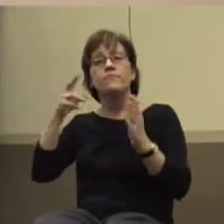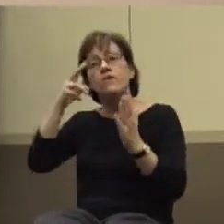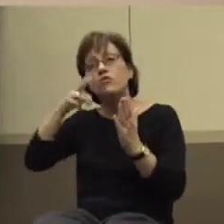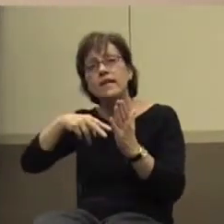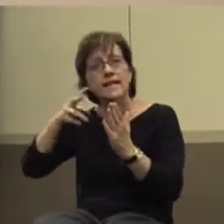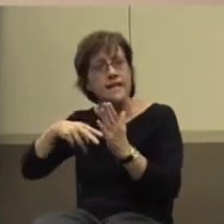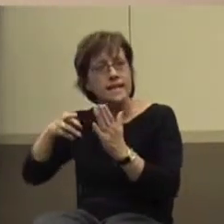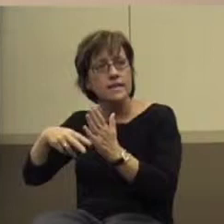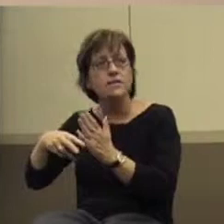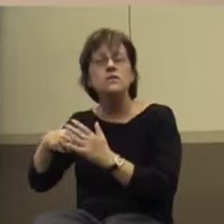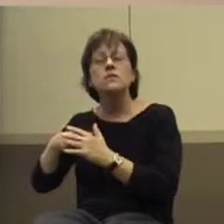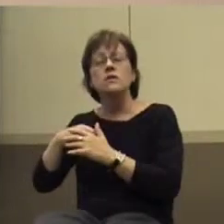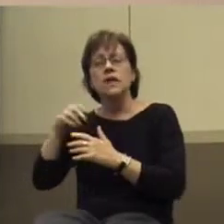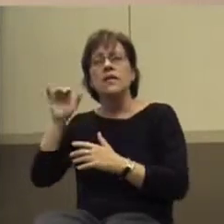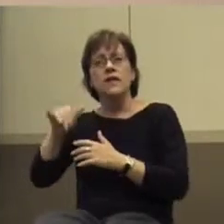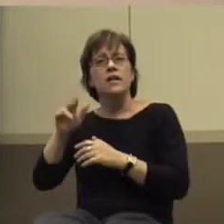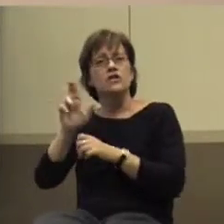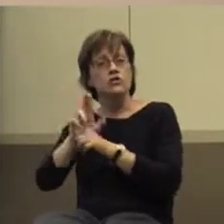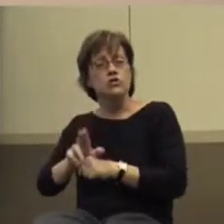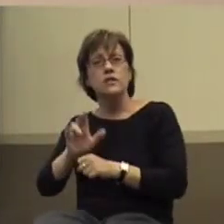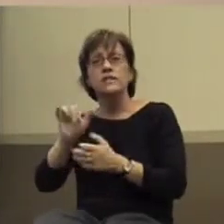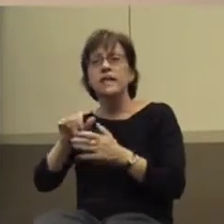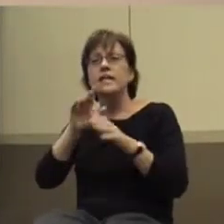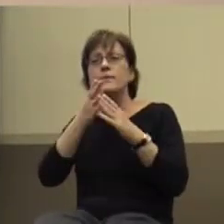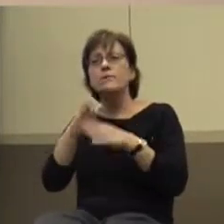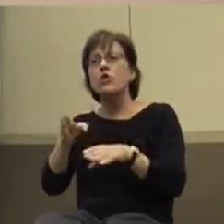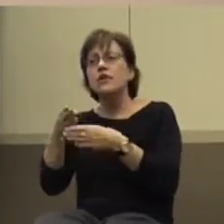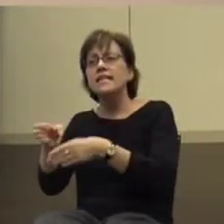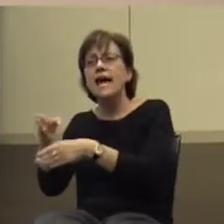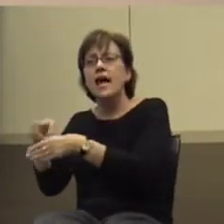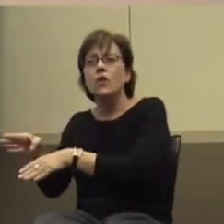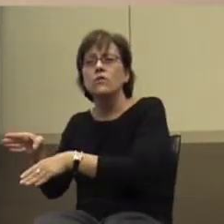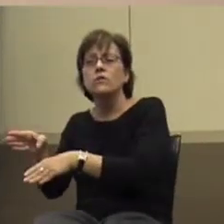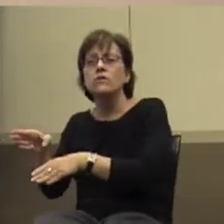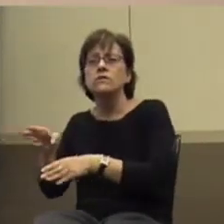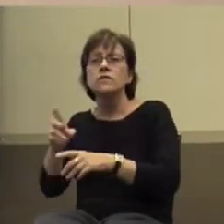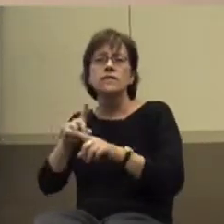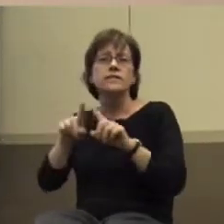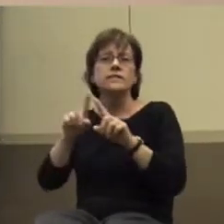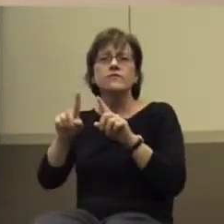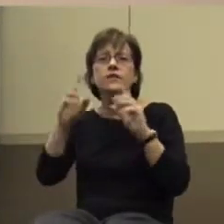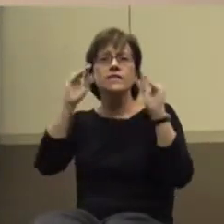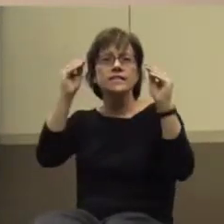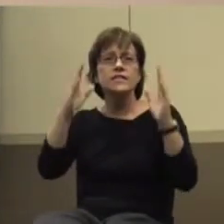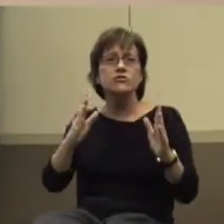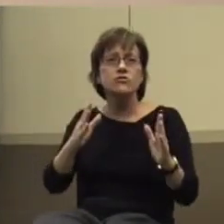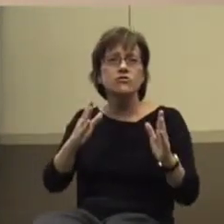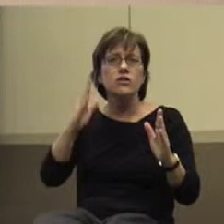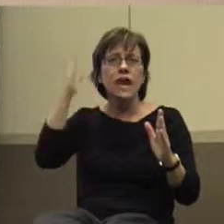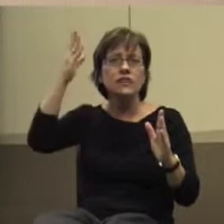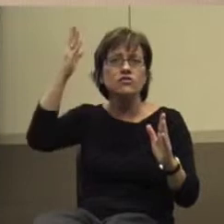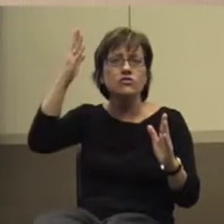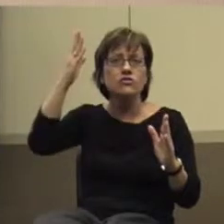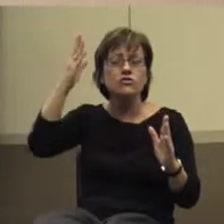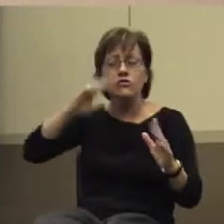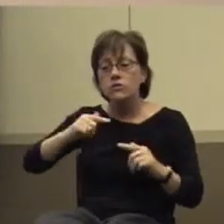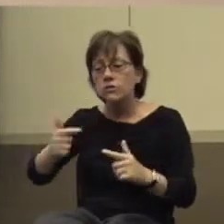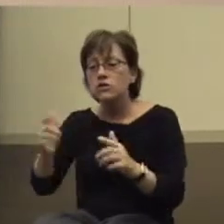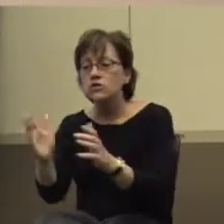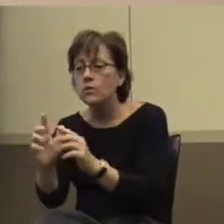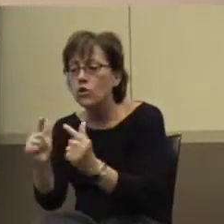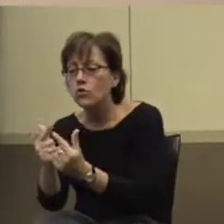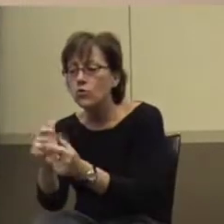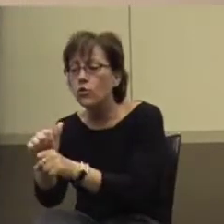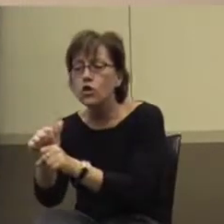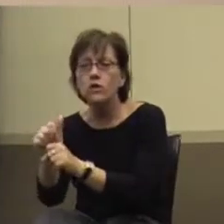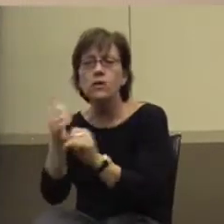broken down, right, into them different like teacher lecture, maybe small group work, independent work, where you can get 3 separate samples